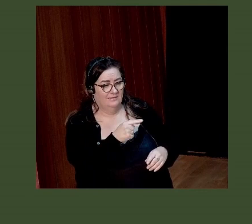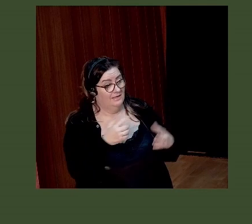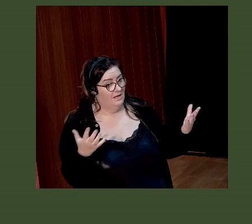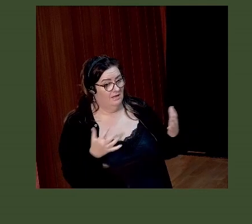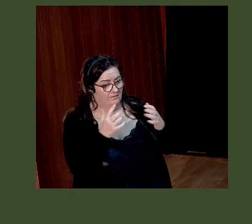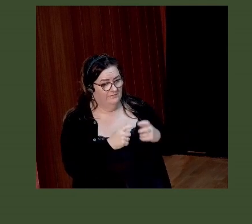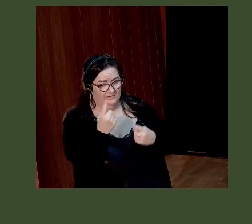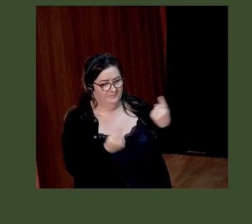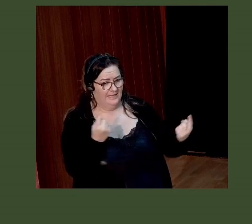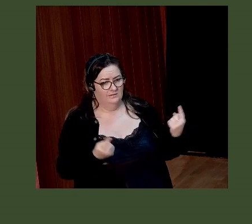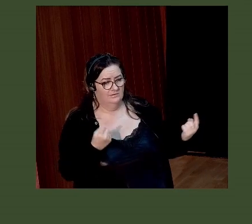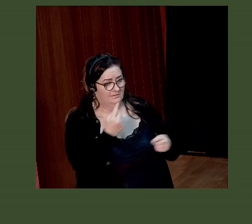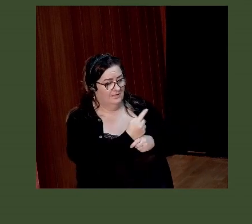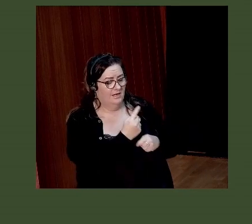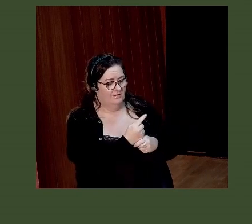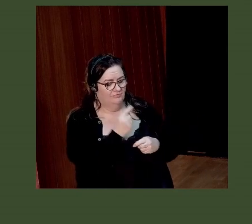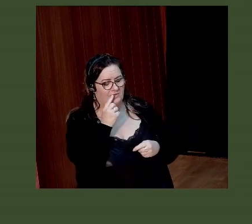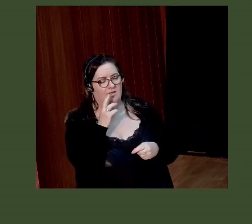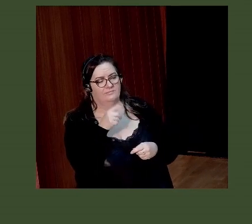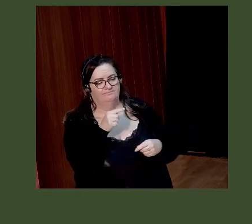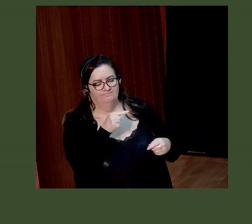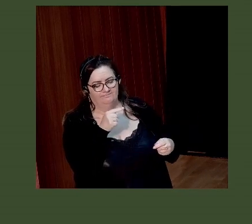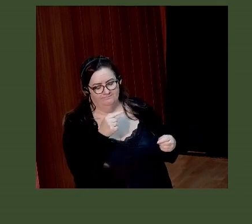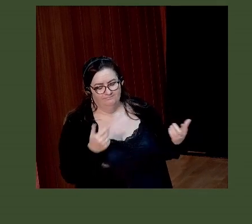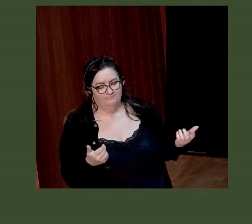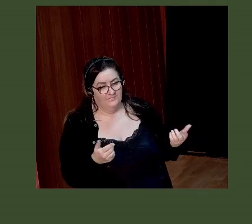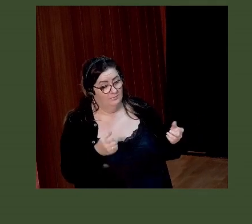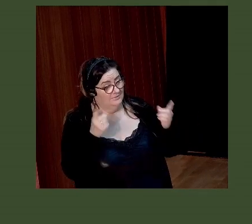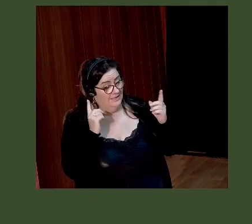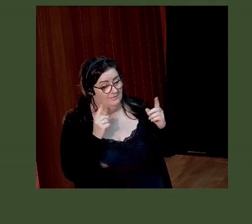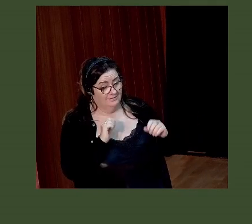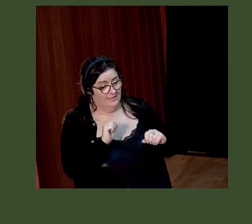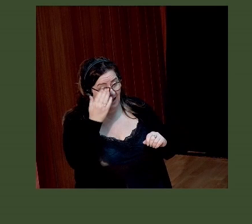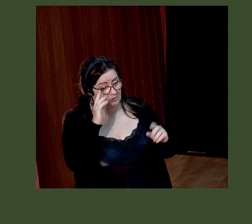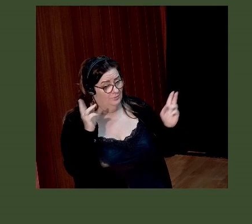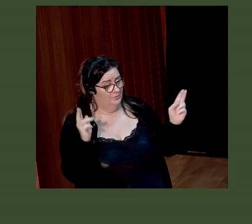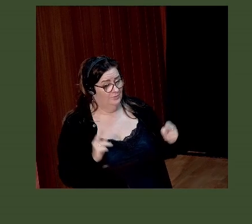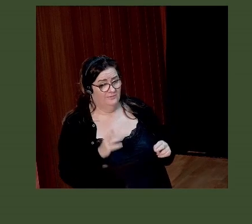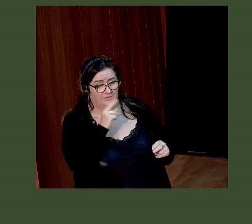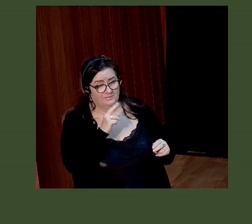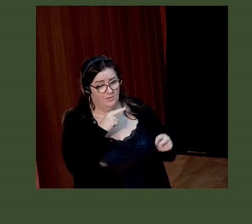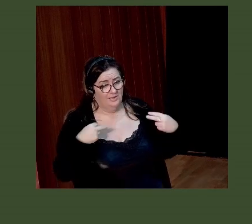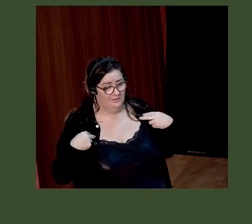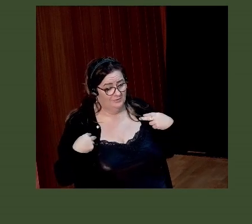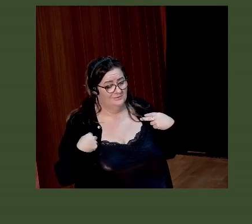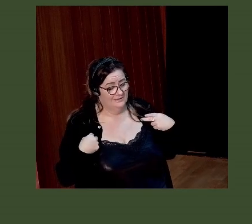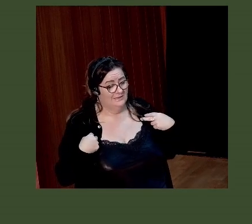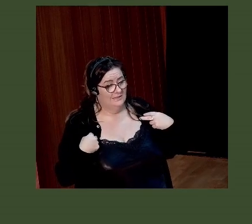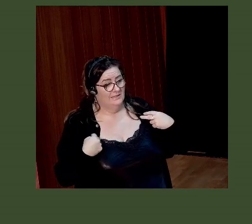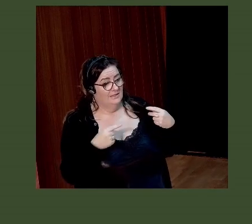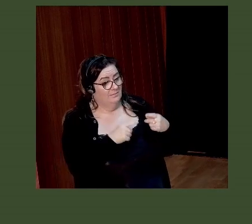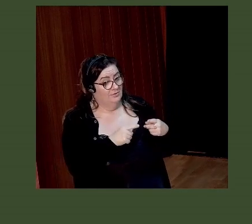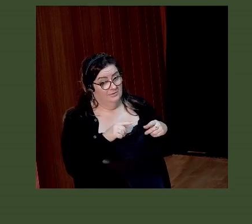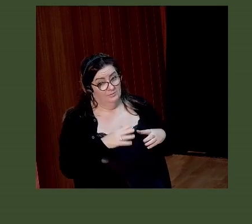delegates recognise that it was in great danger as a daily spoken language. But there was a big gap between that and